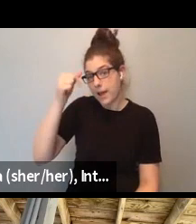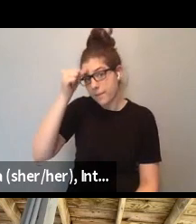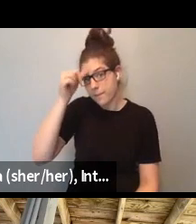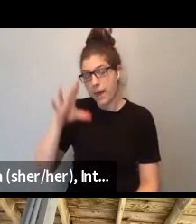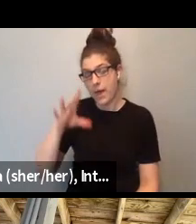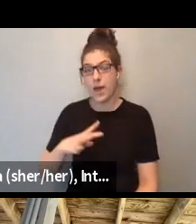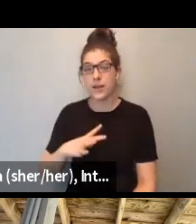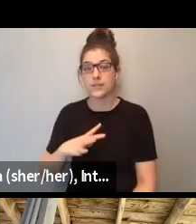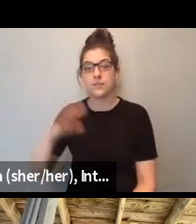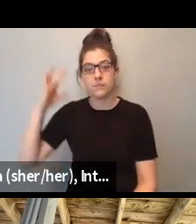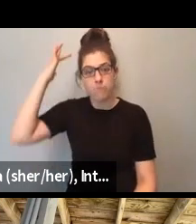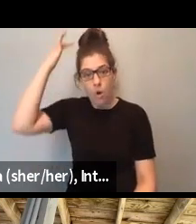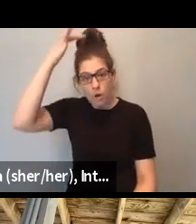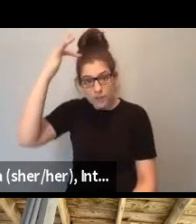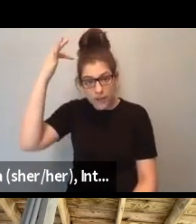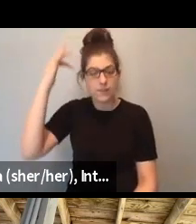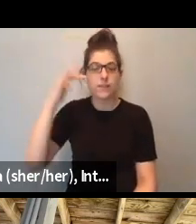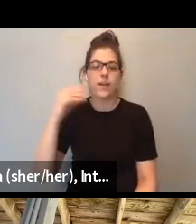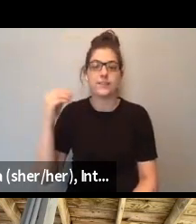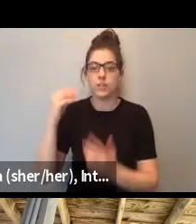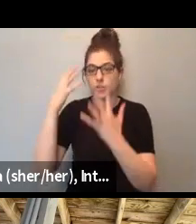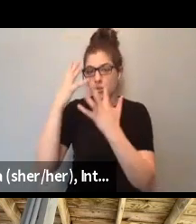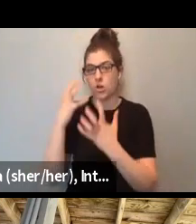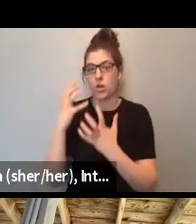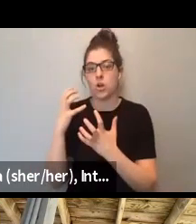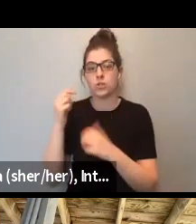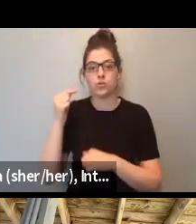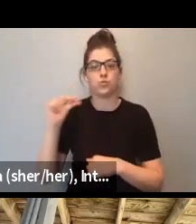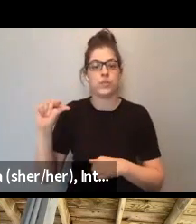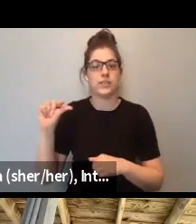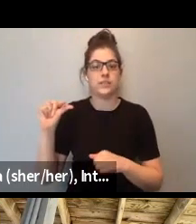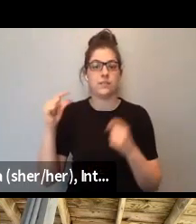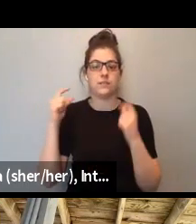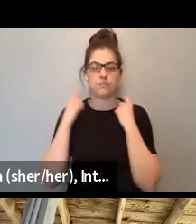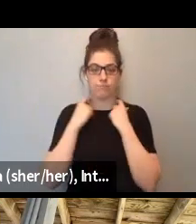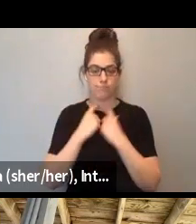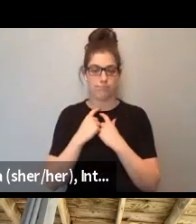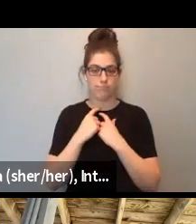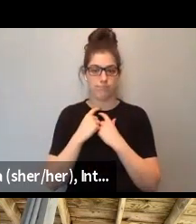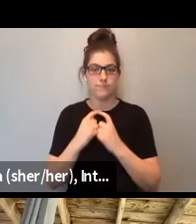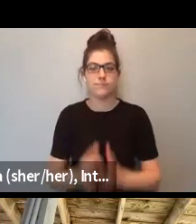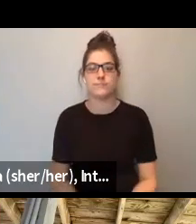bald head, and a dark green mock neck turtleneck on.